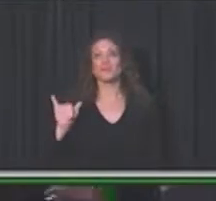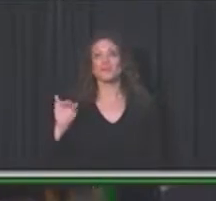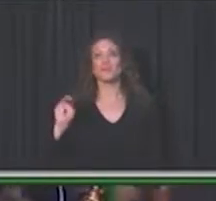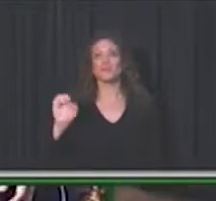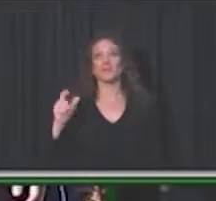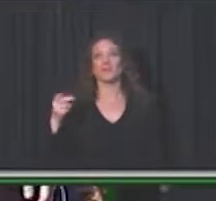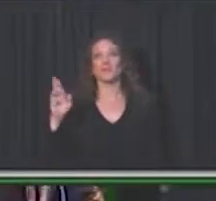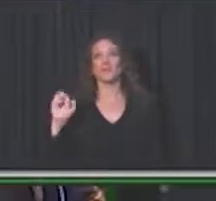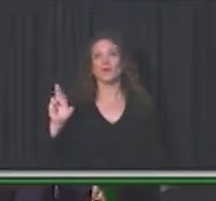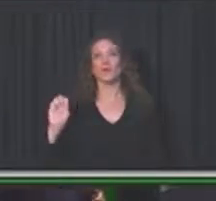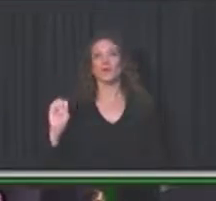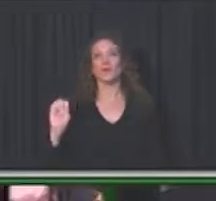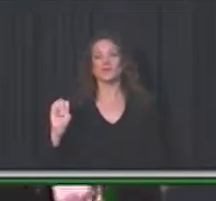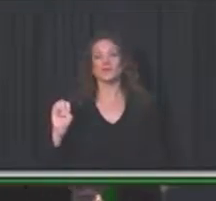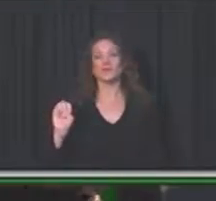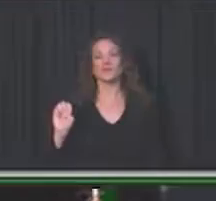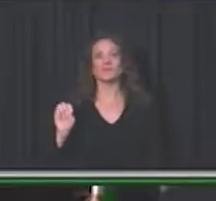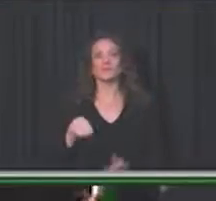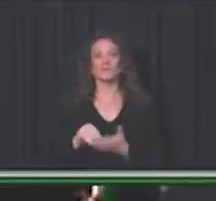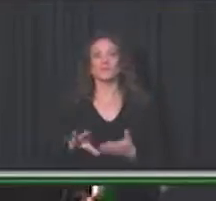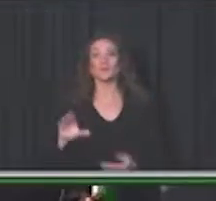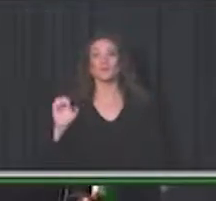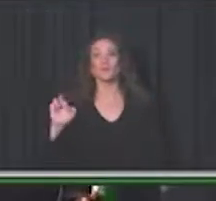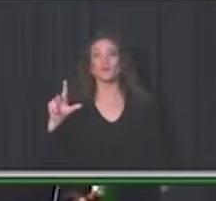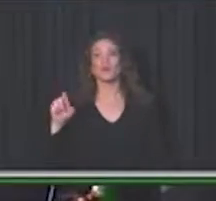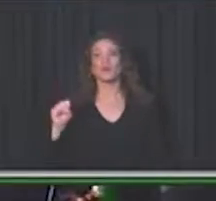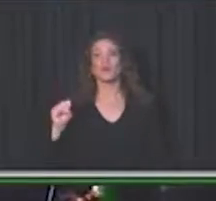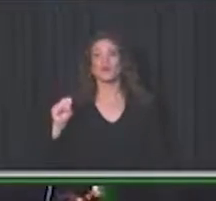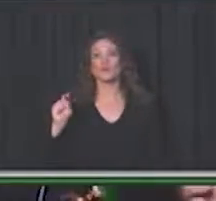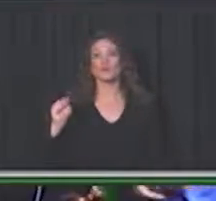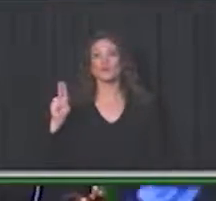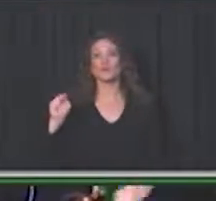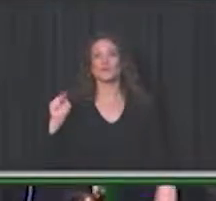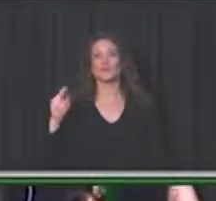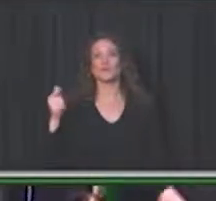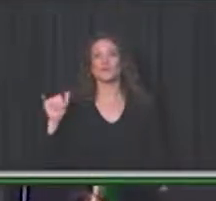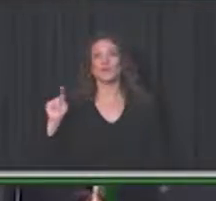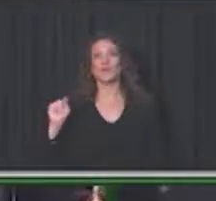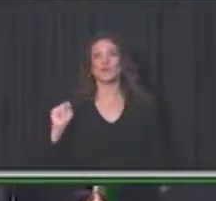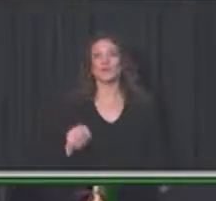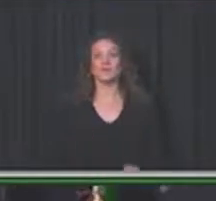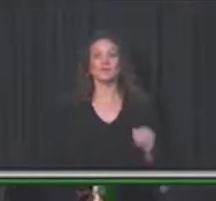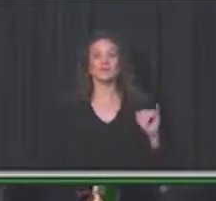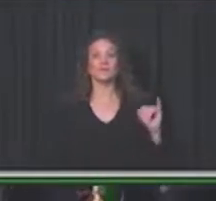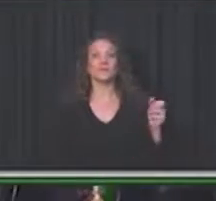Carlos Yunkite. Jimmy Joe McLean.